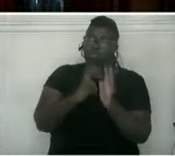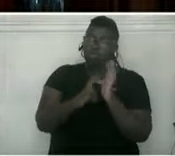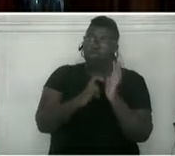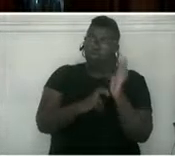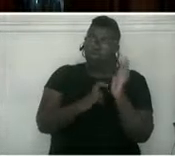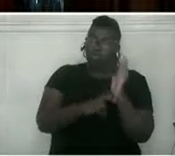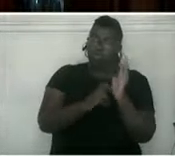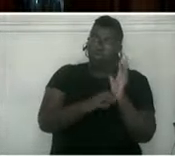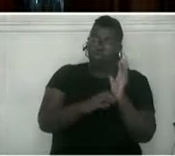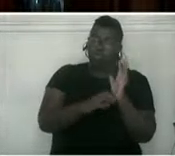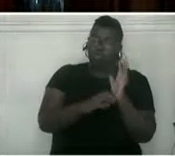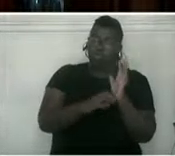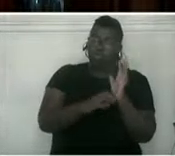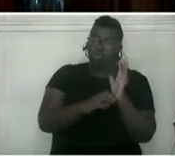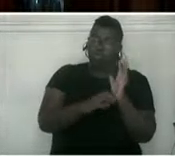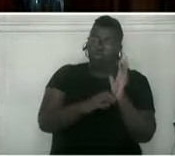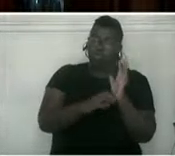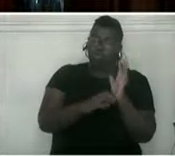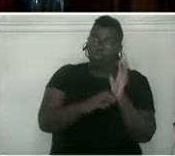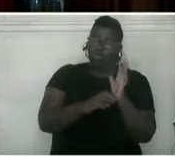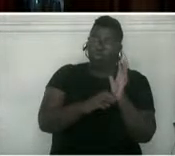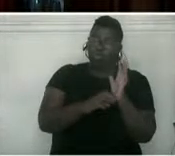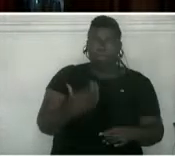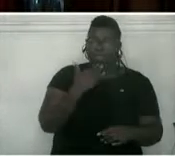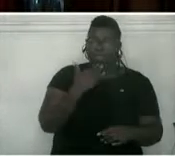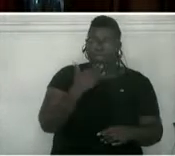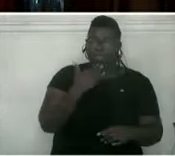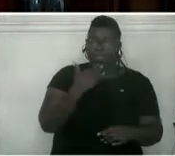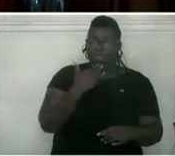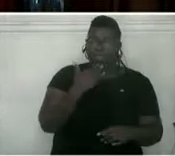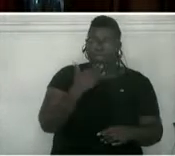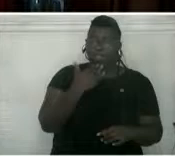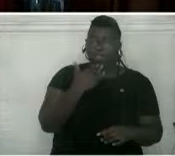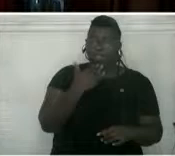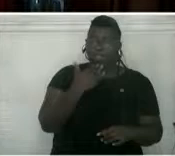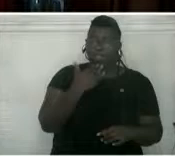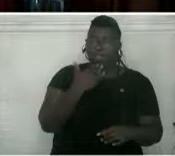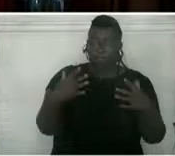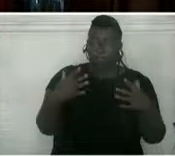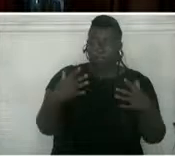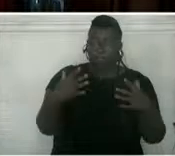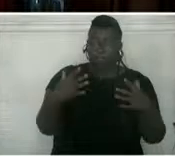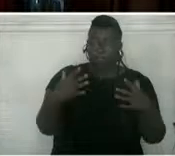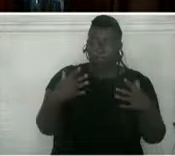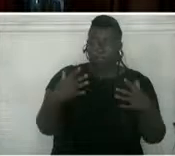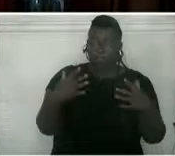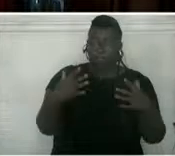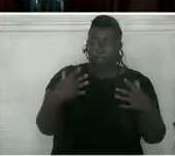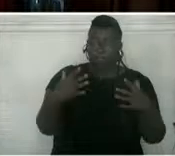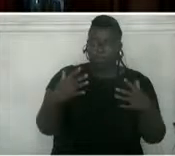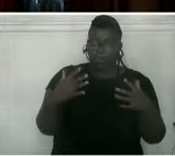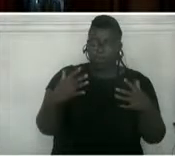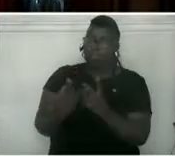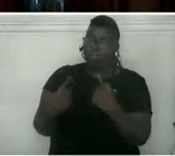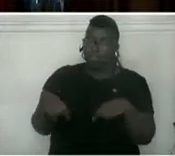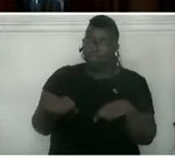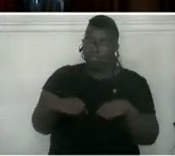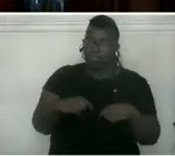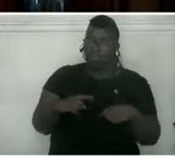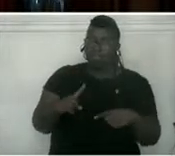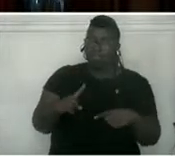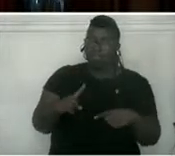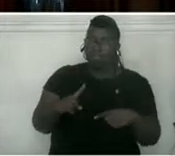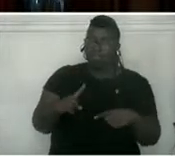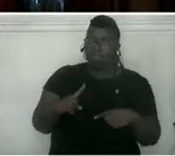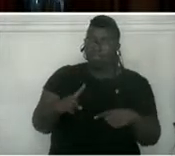most appreciation goes to you, Mr. Premier, for cooperating with us when we had to cut